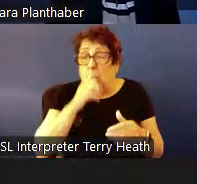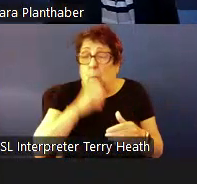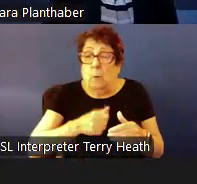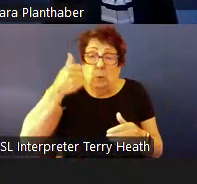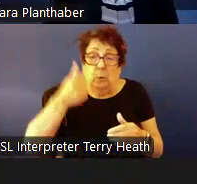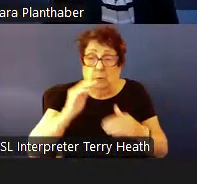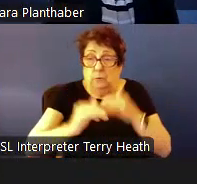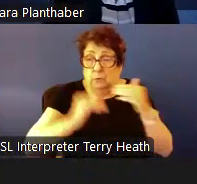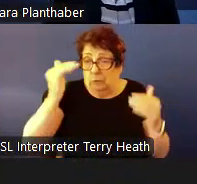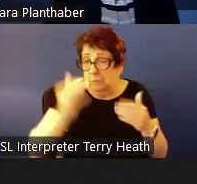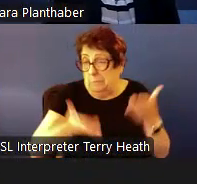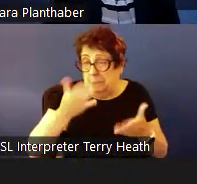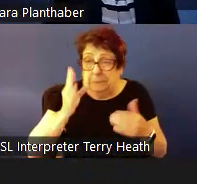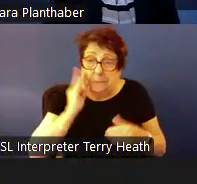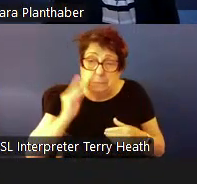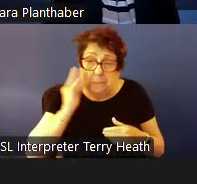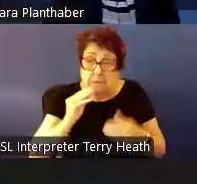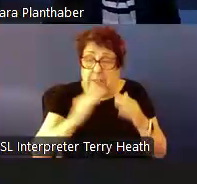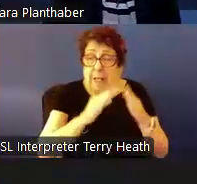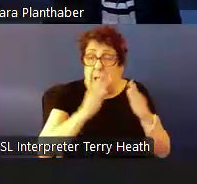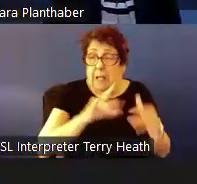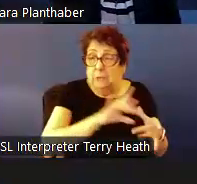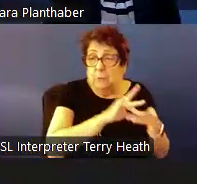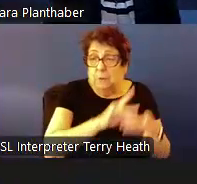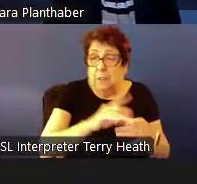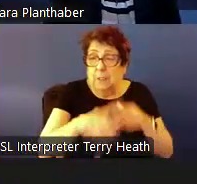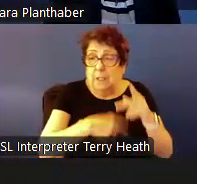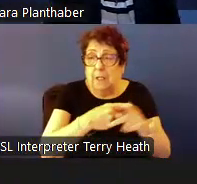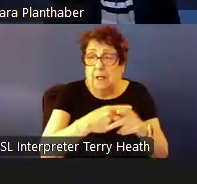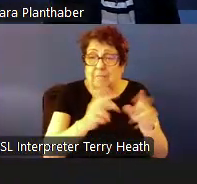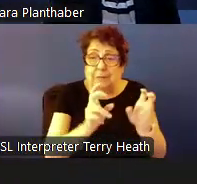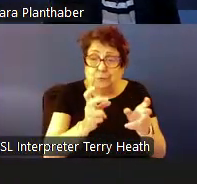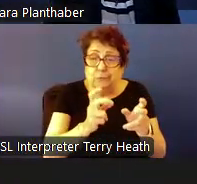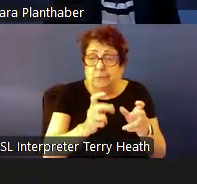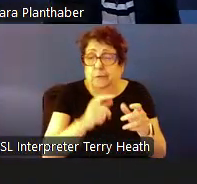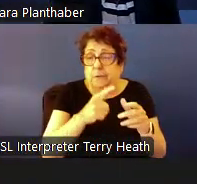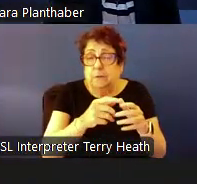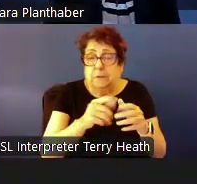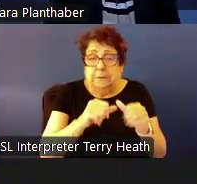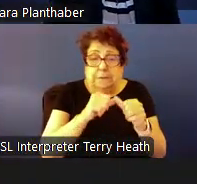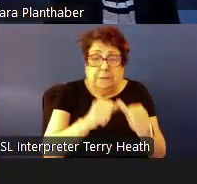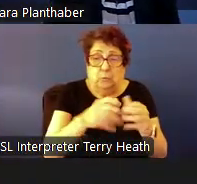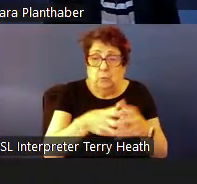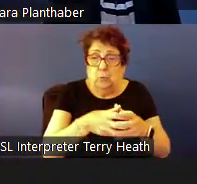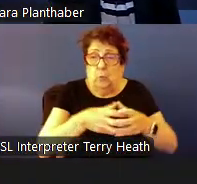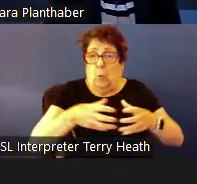experience housing-related issues, which continue to grow in scale and complexity across the